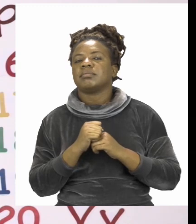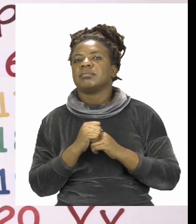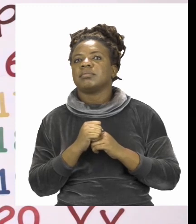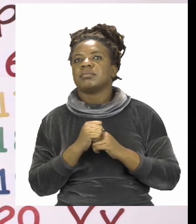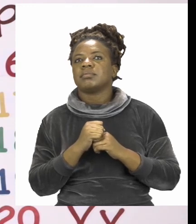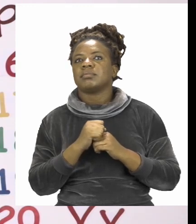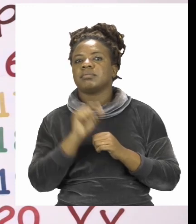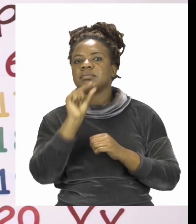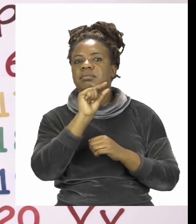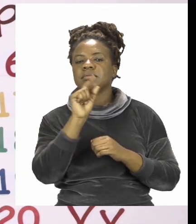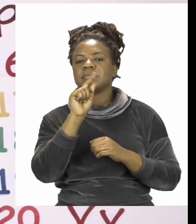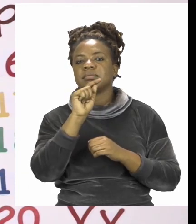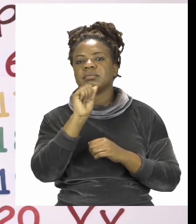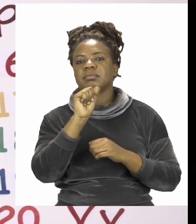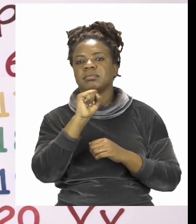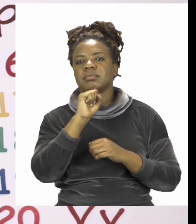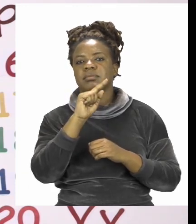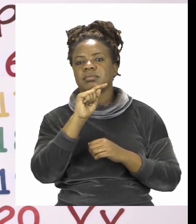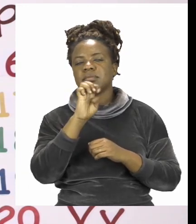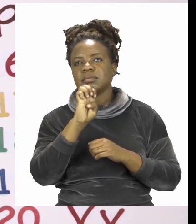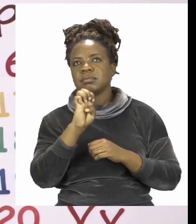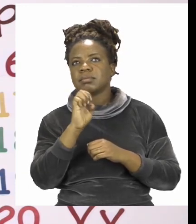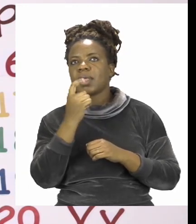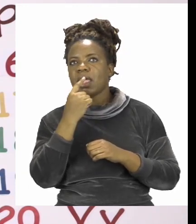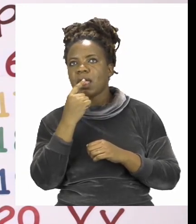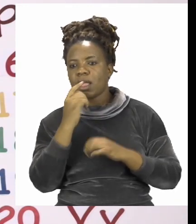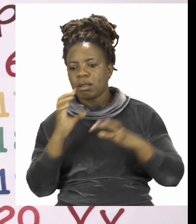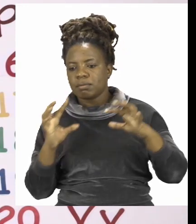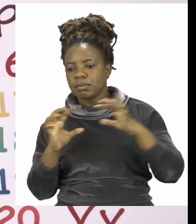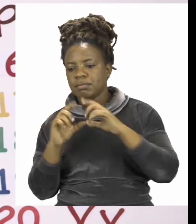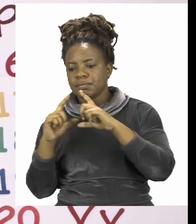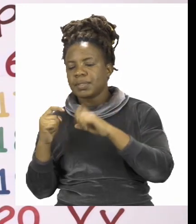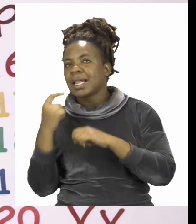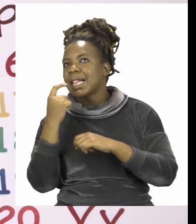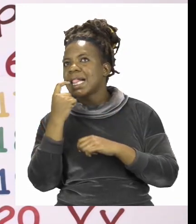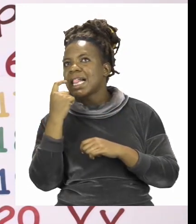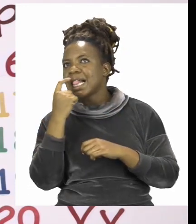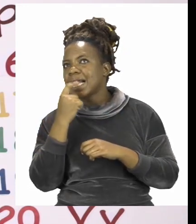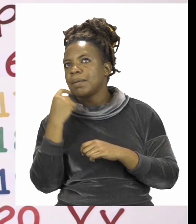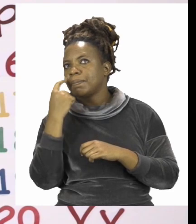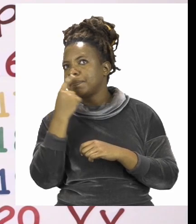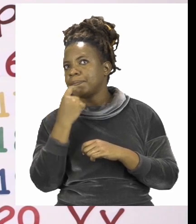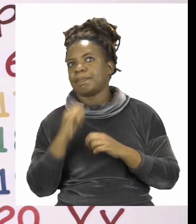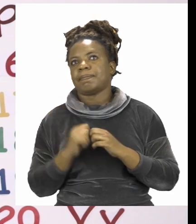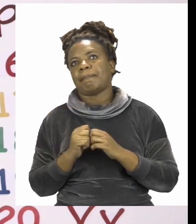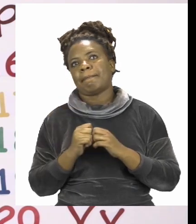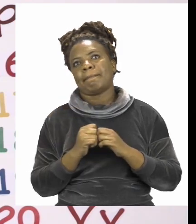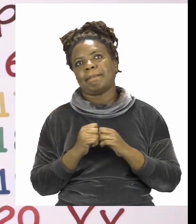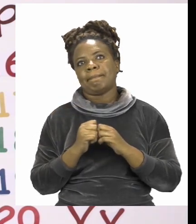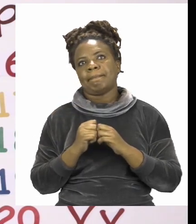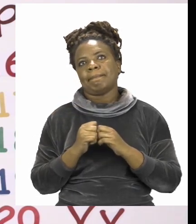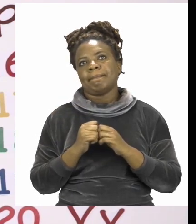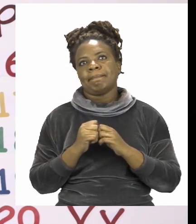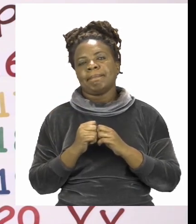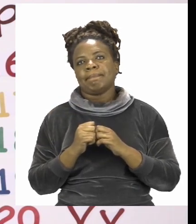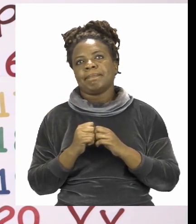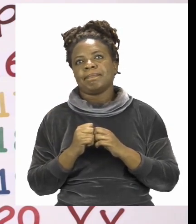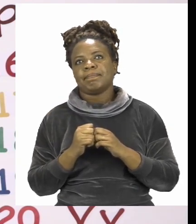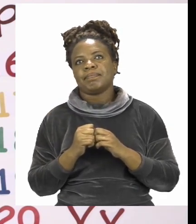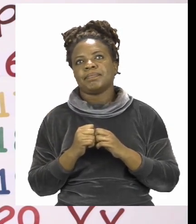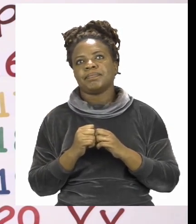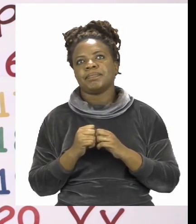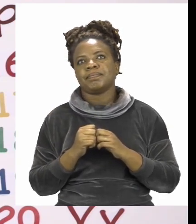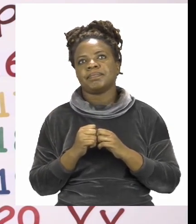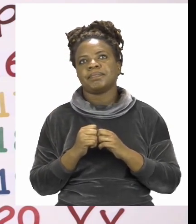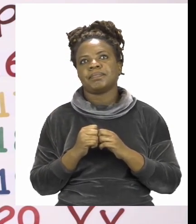of the mouth that has the tongue, because it is the tongue that helps us taste.